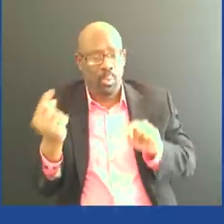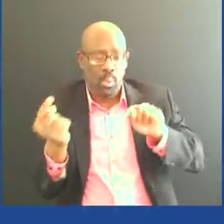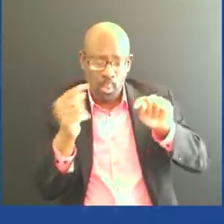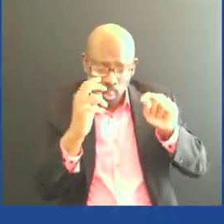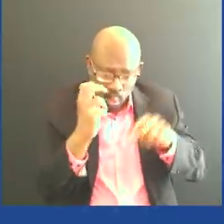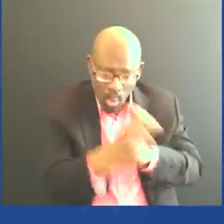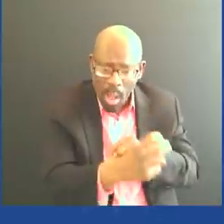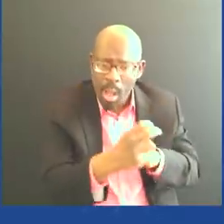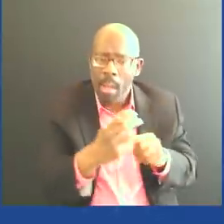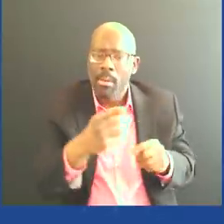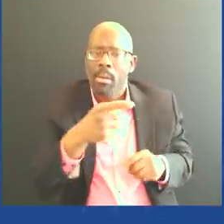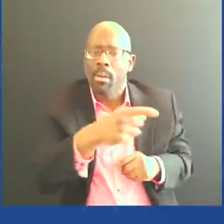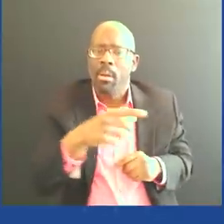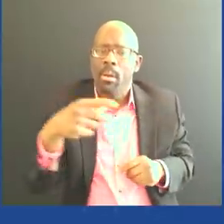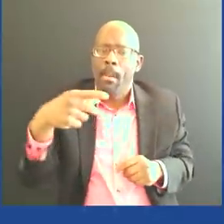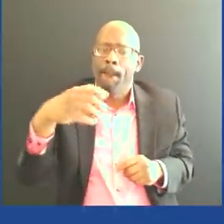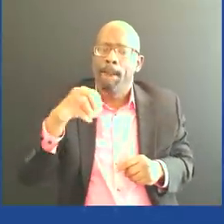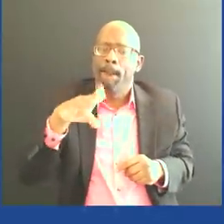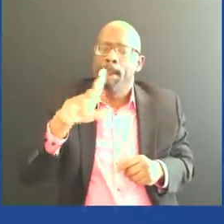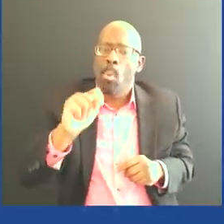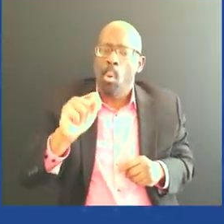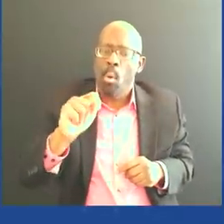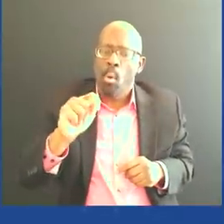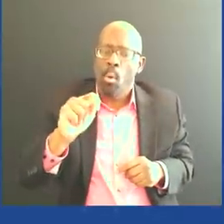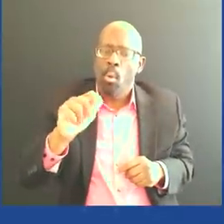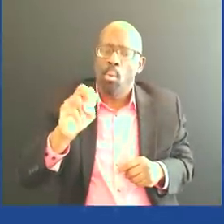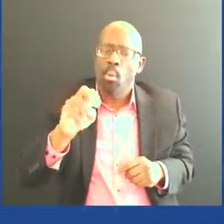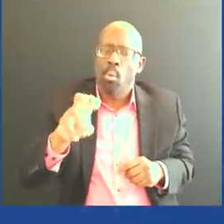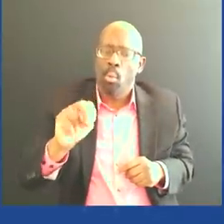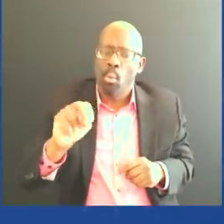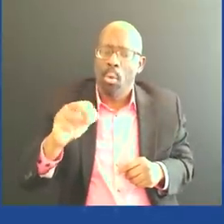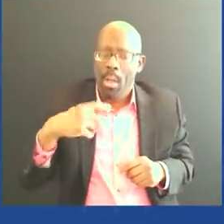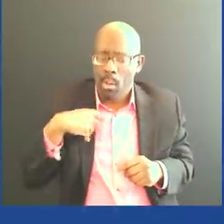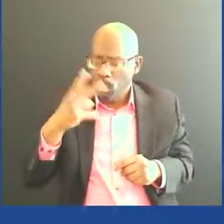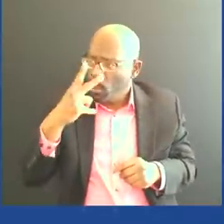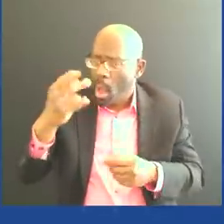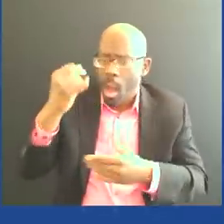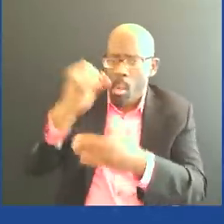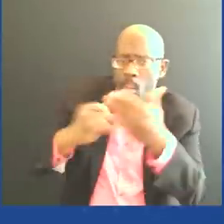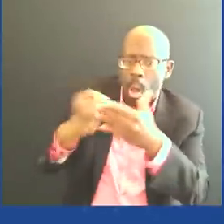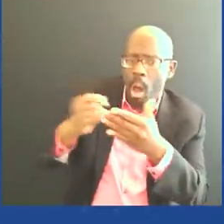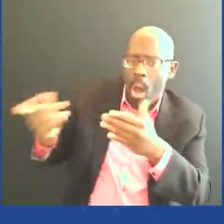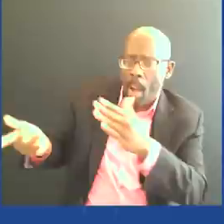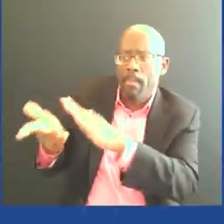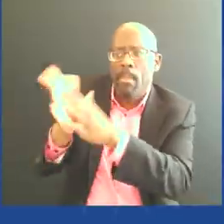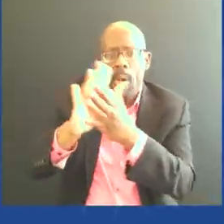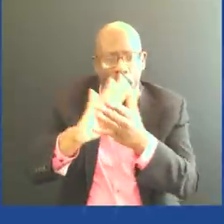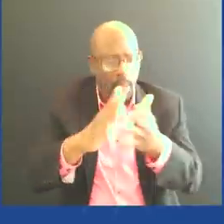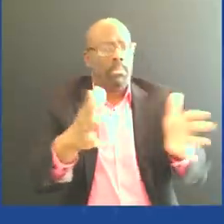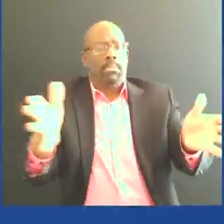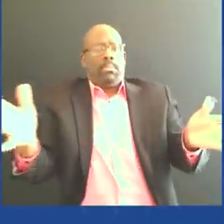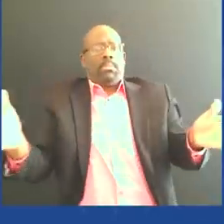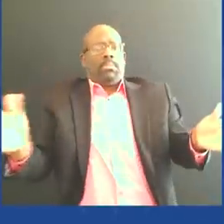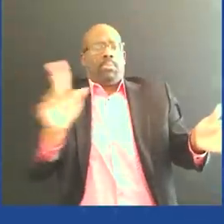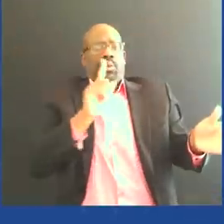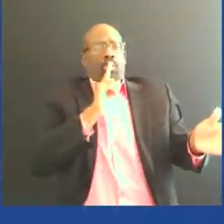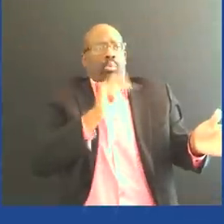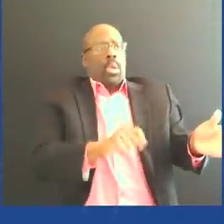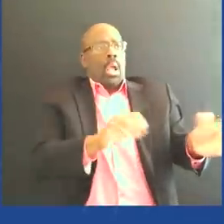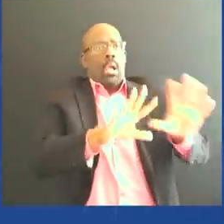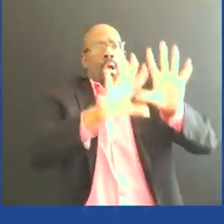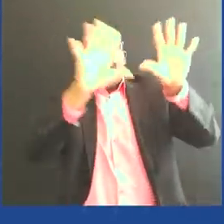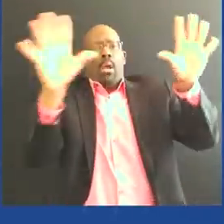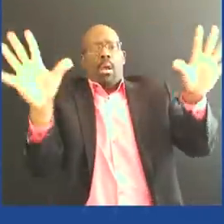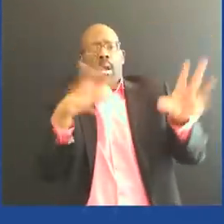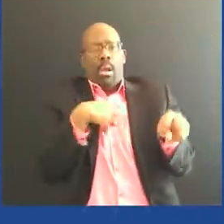simple drawing come to life in a shower of champagne. And I saw the truth of what Secretary